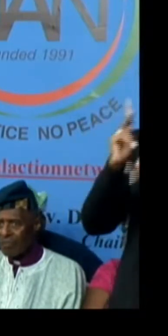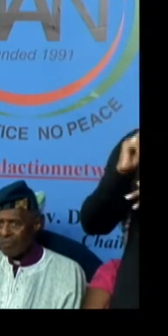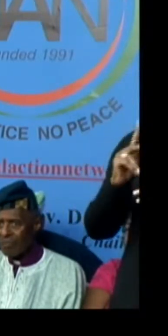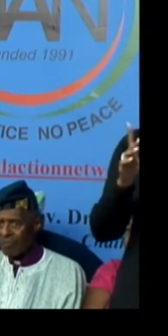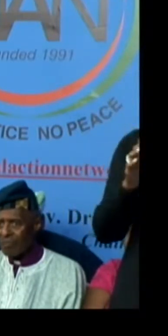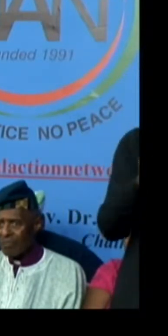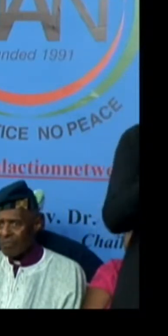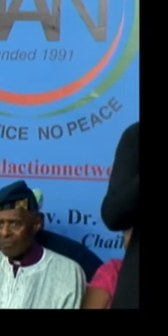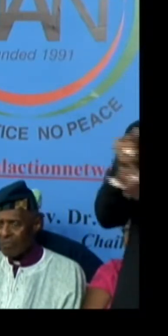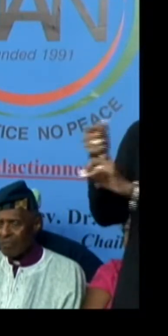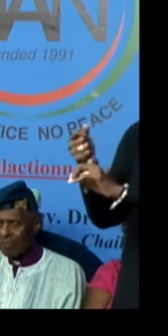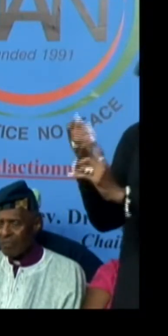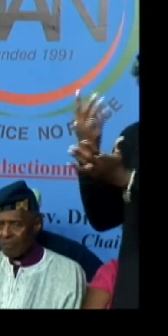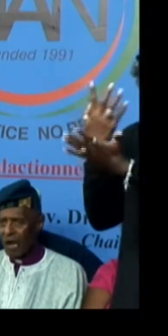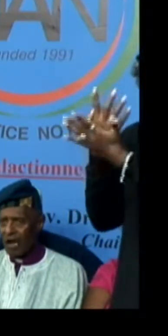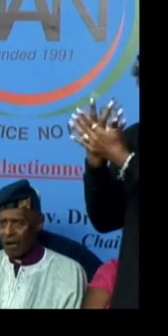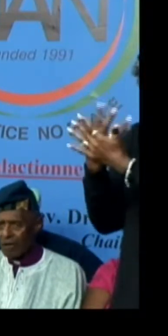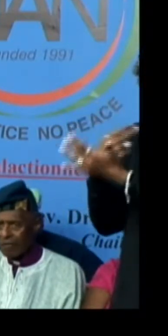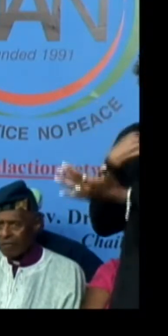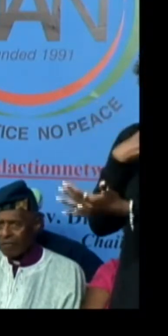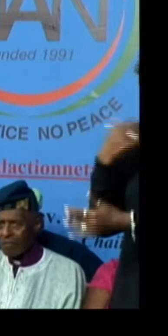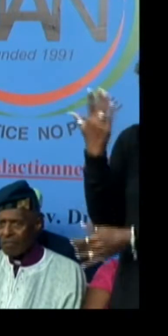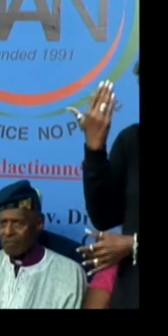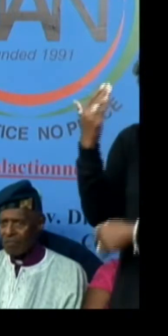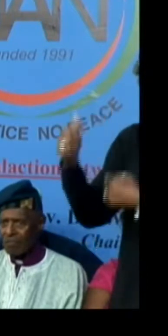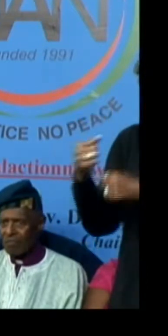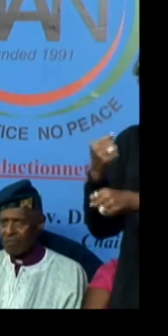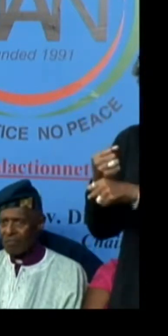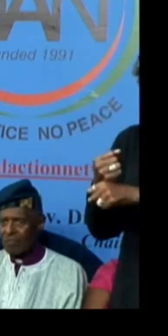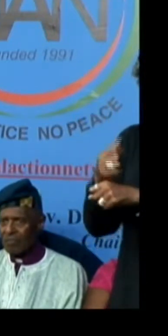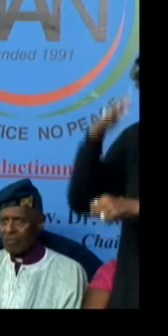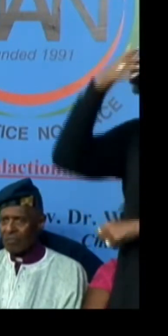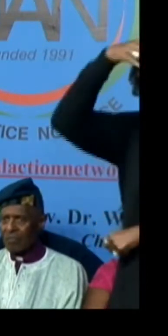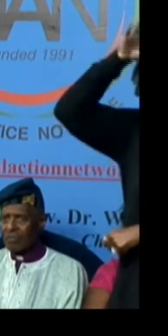and they were found innocent.